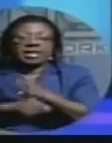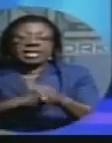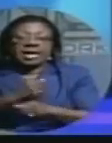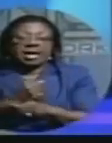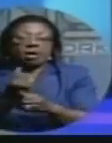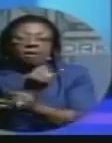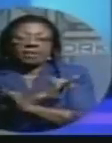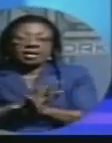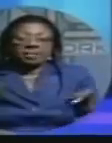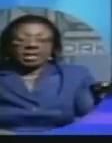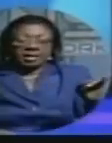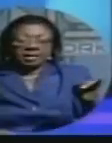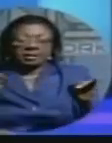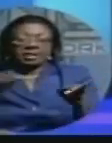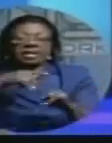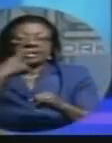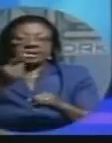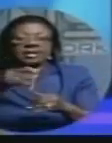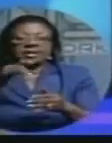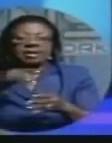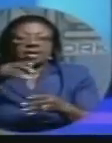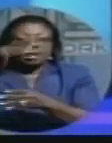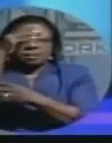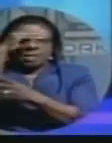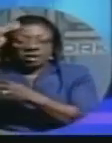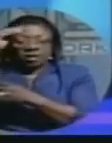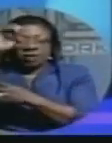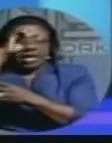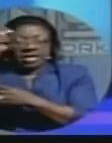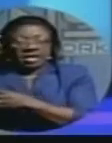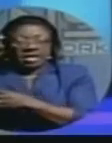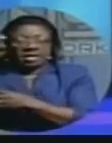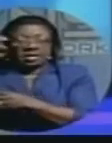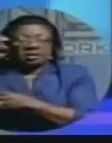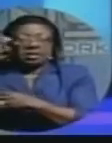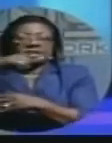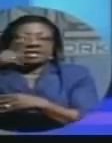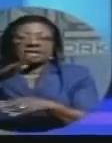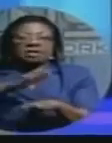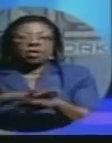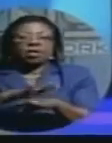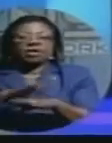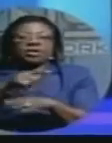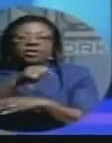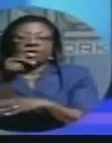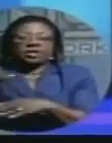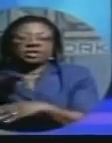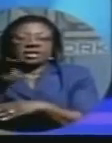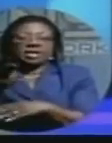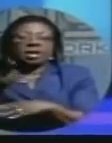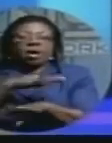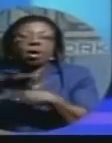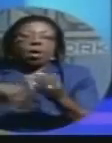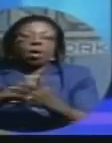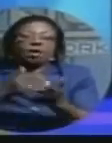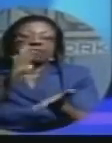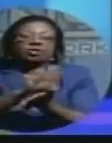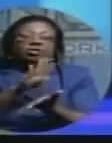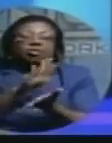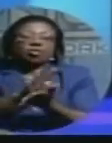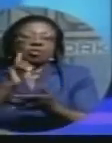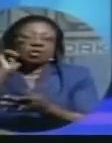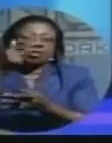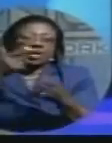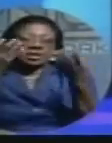Jerome Fitzgerald says on Thursday, all 173 public schools will hold special morning assemblies to